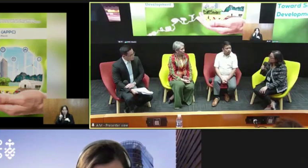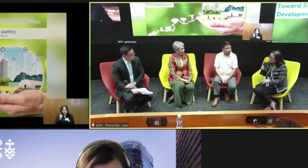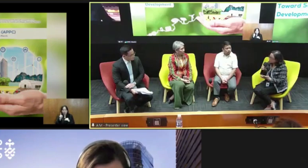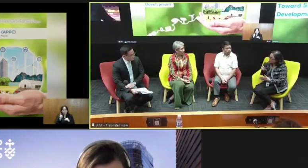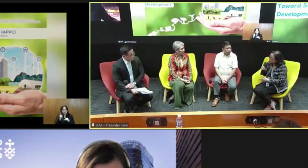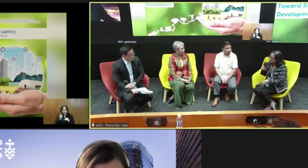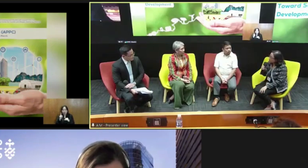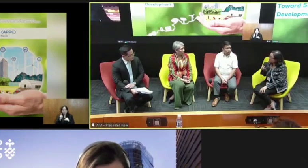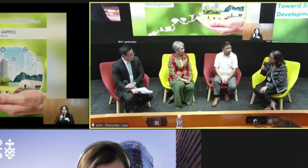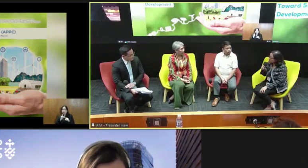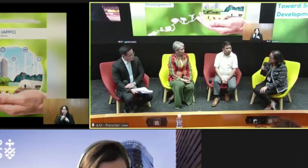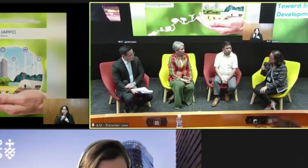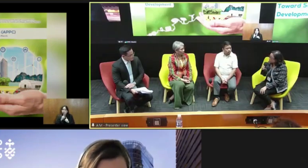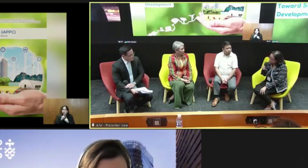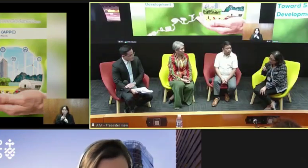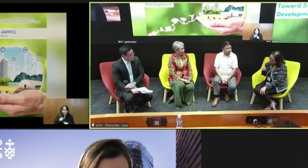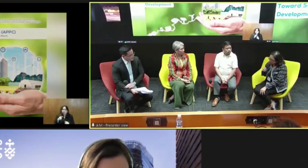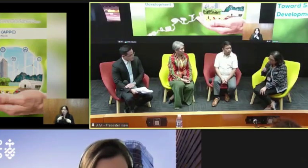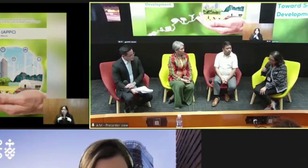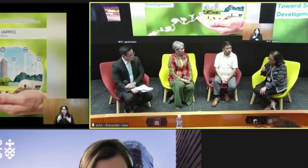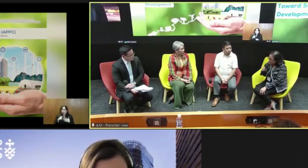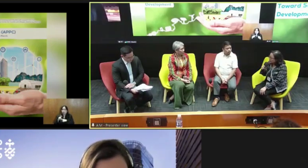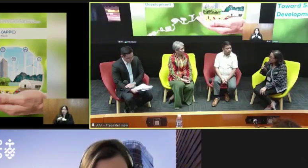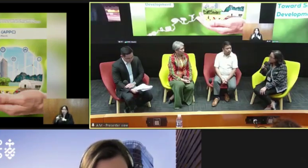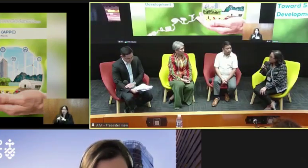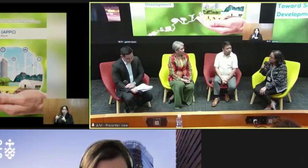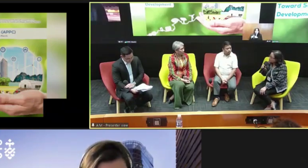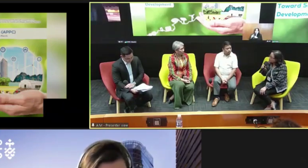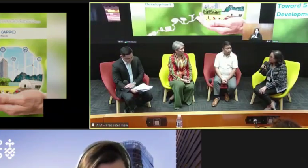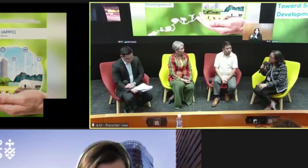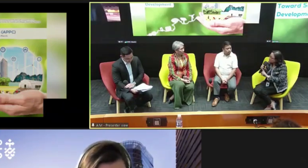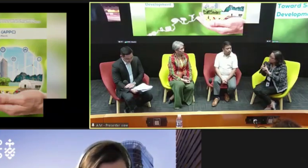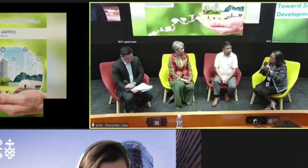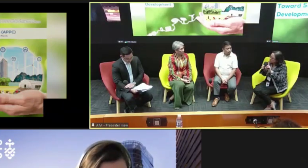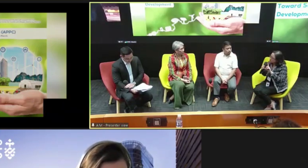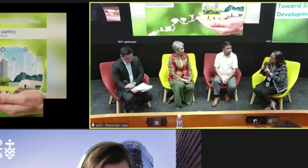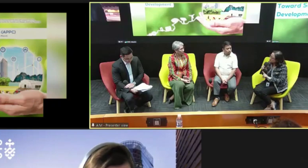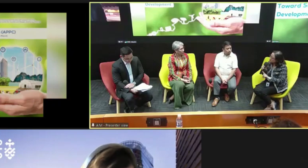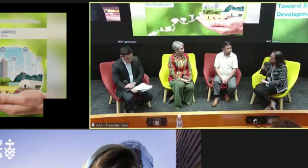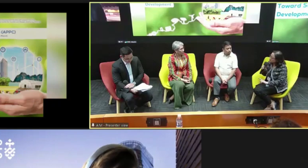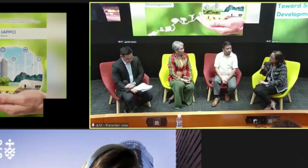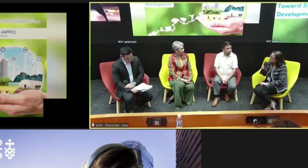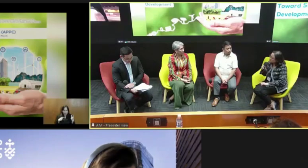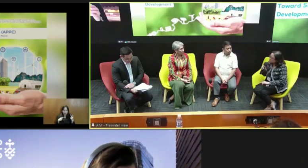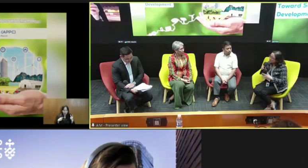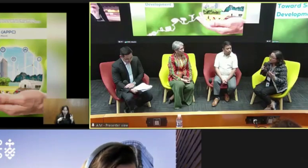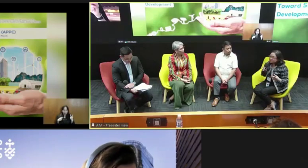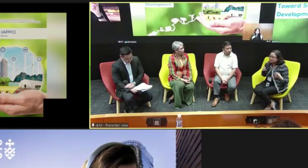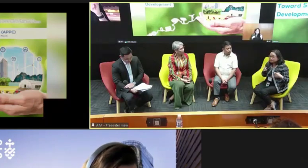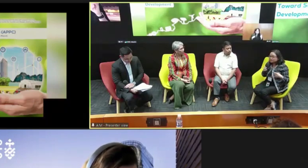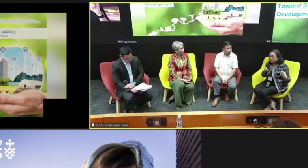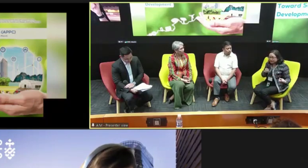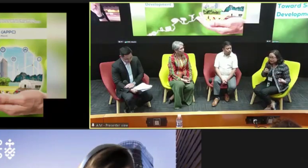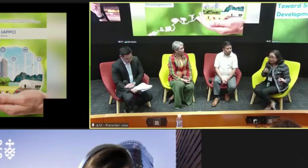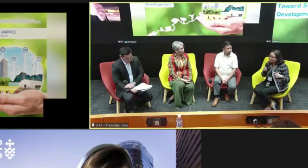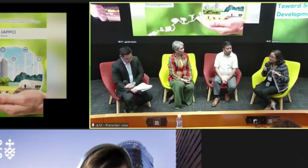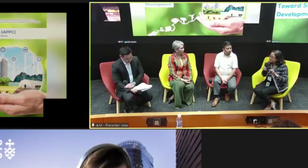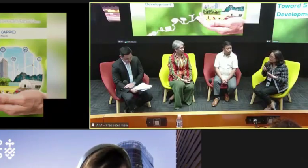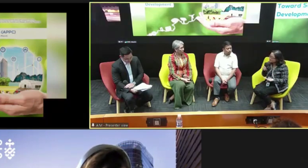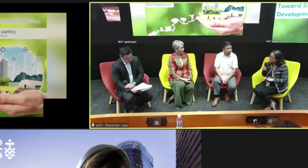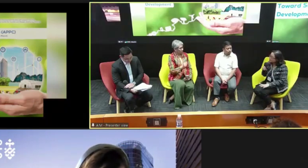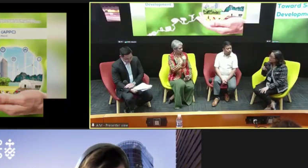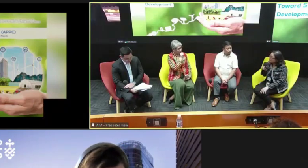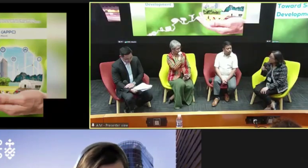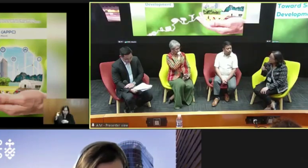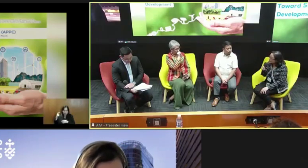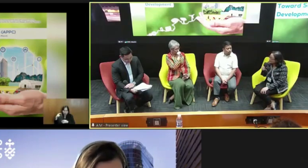that's one response that we have now for the Electric Vehicle Act. And we have already embedded some of the green